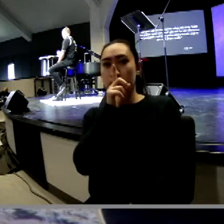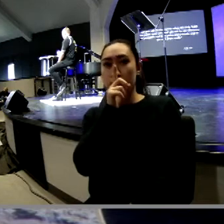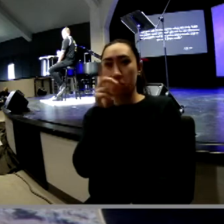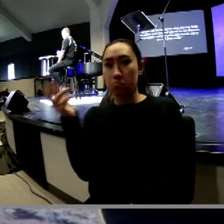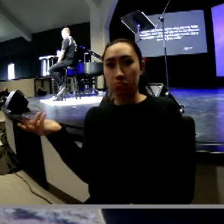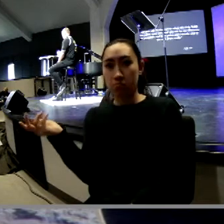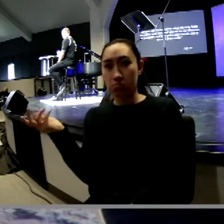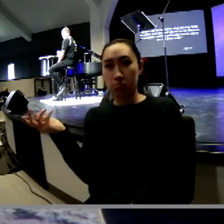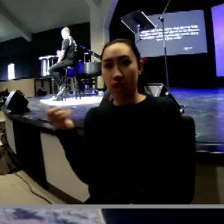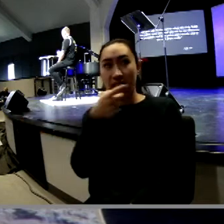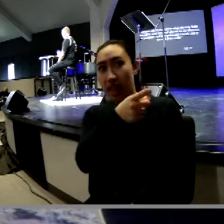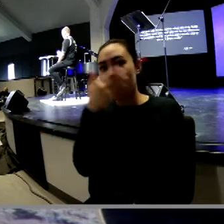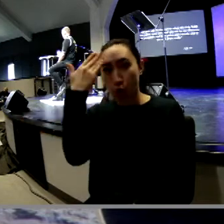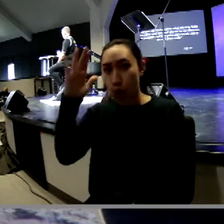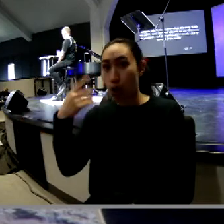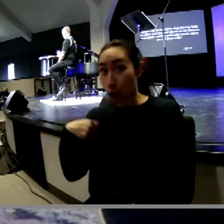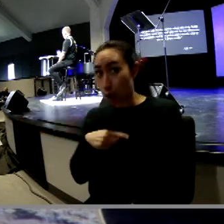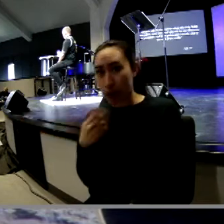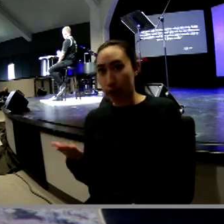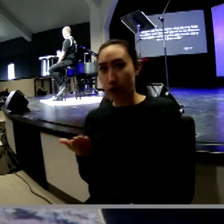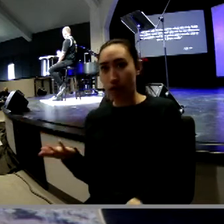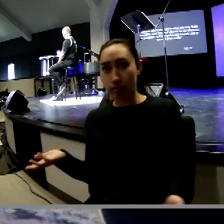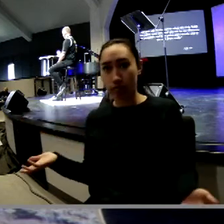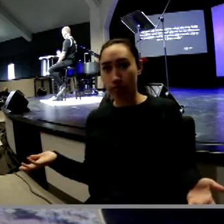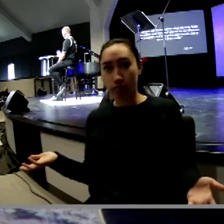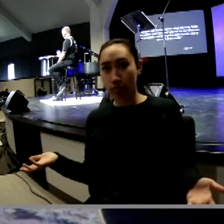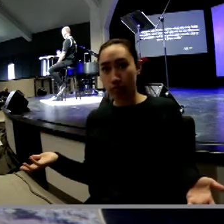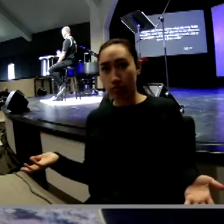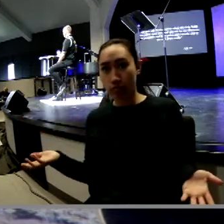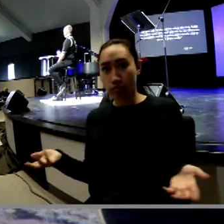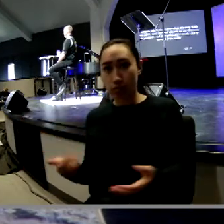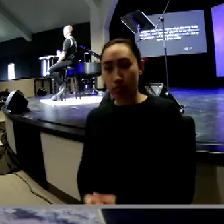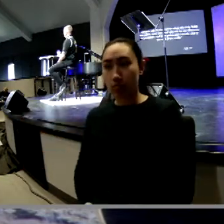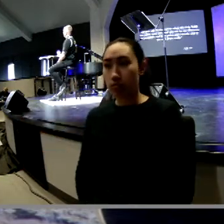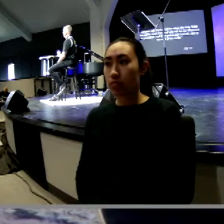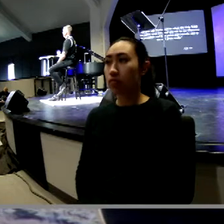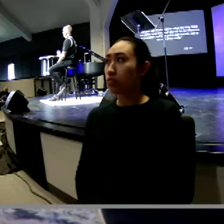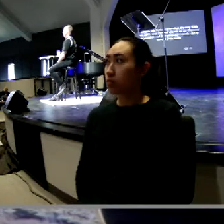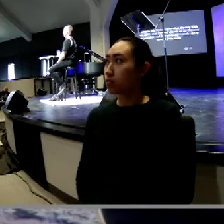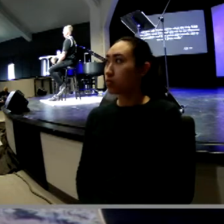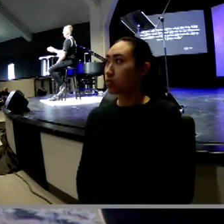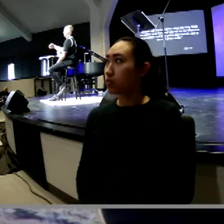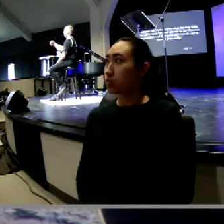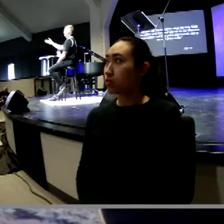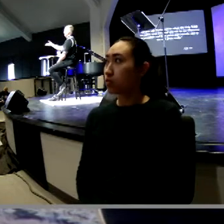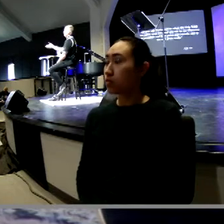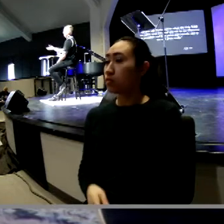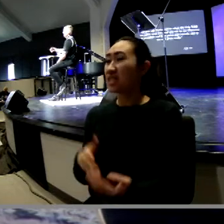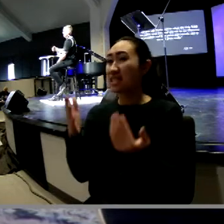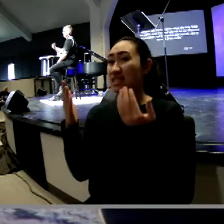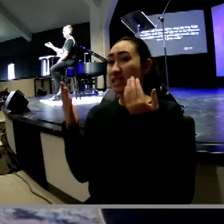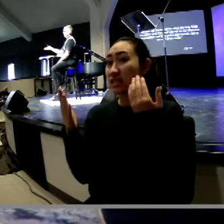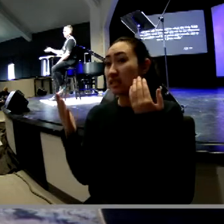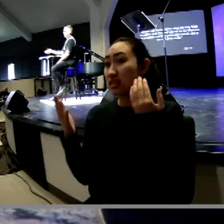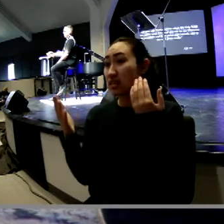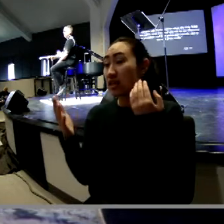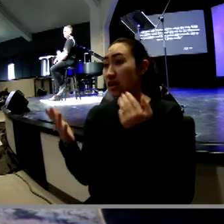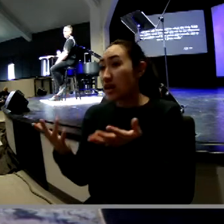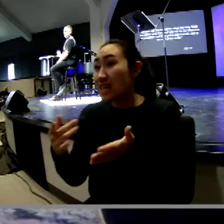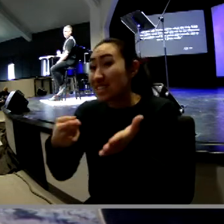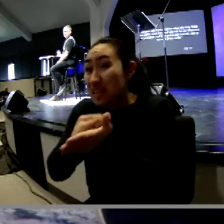Now, I think if you have the means, and many of us do, personally, I think it's often easy for us to give money than